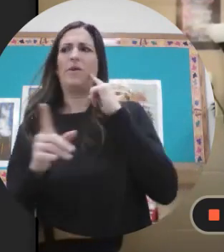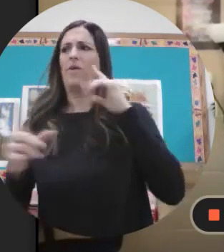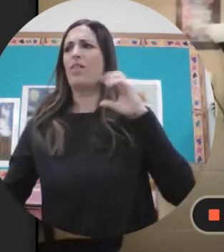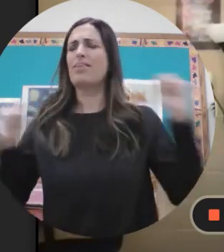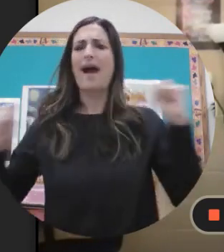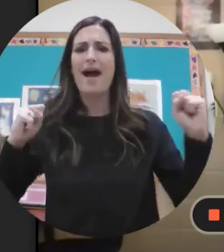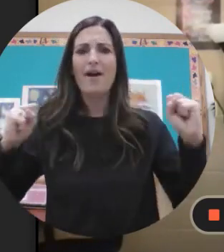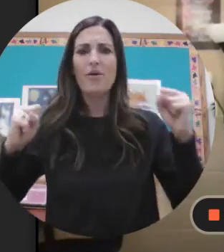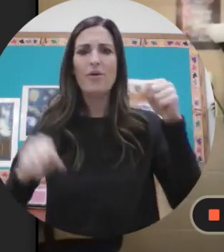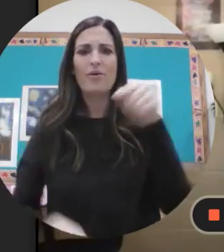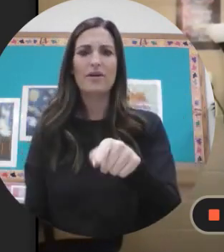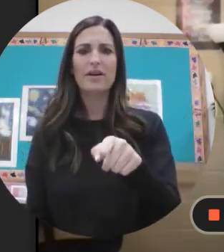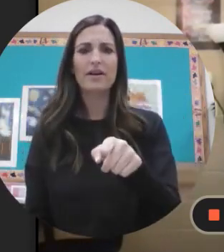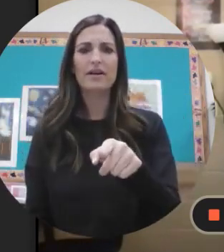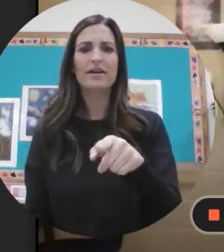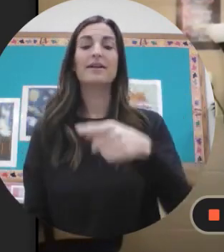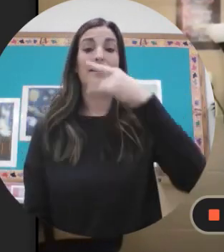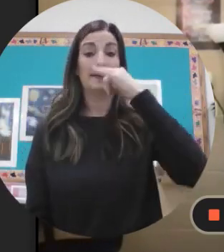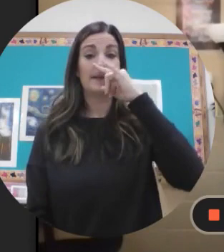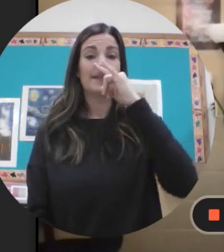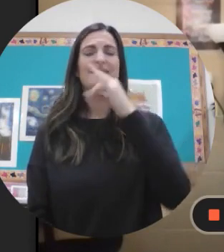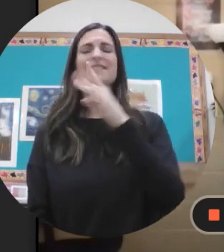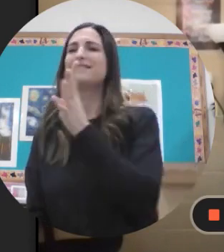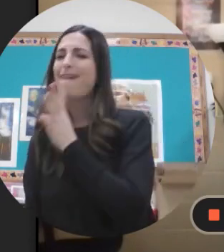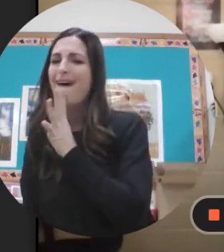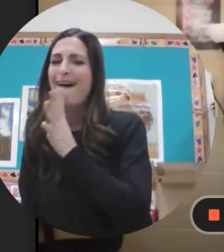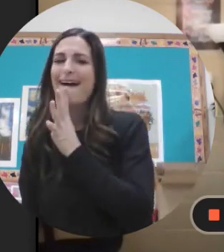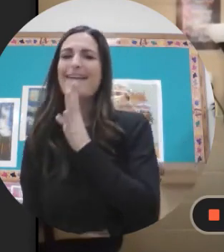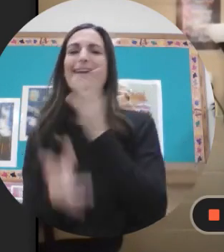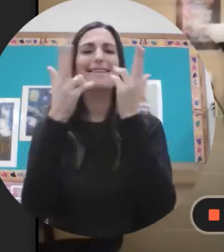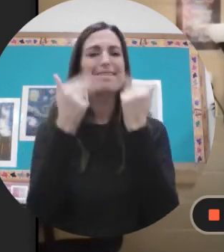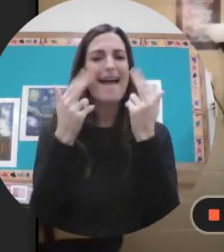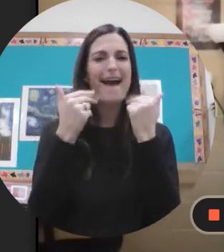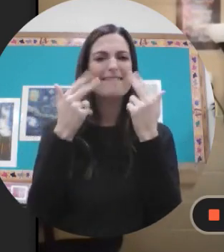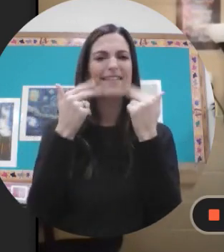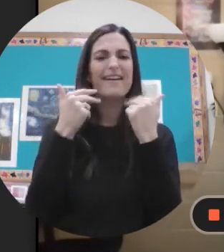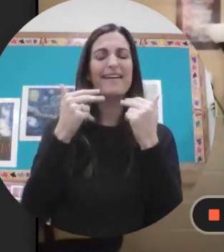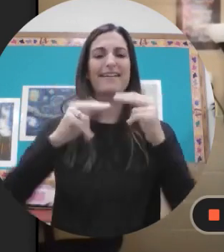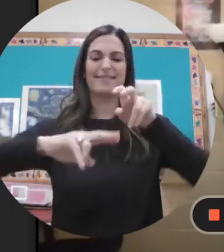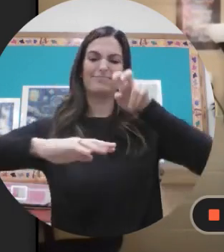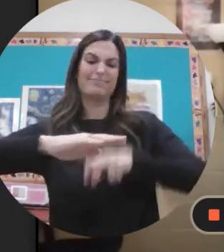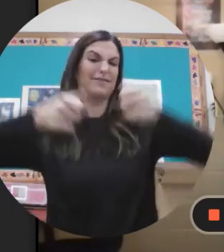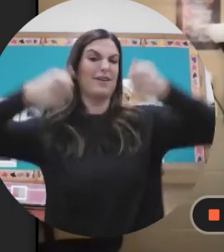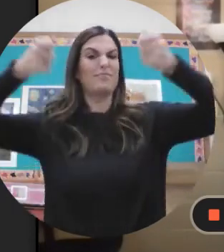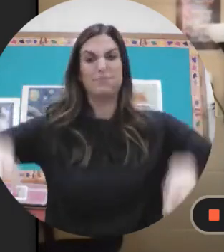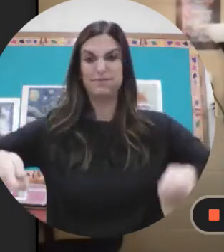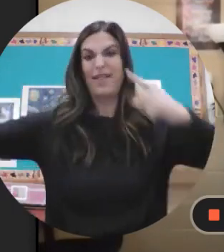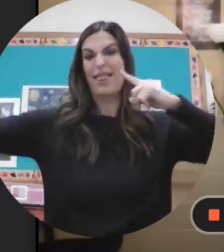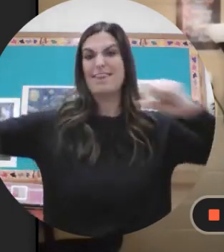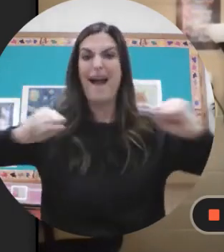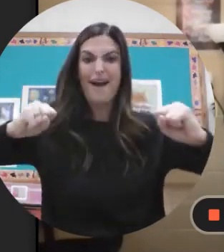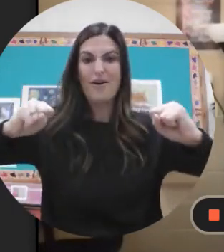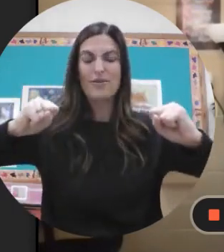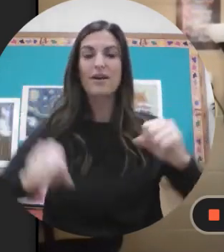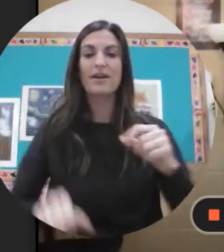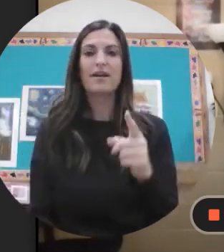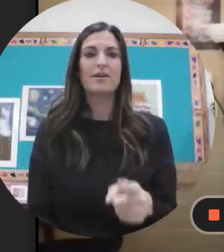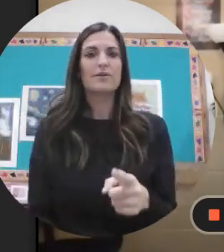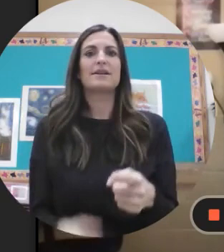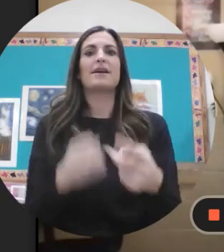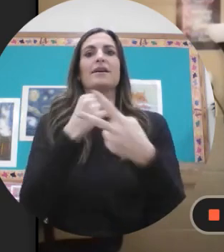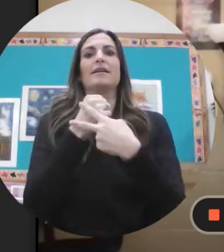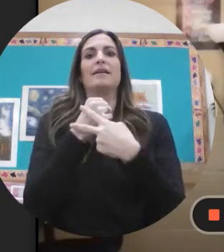was. Kids were talking and laughing and banging trays down at their seats. It was like they had been saving up the noise all